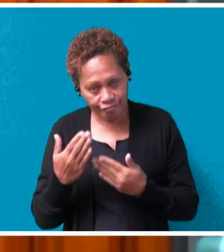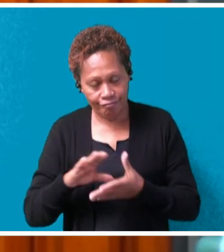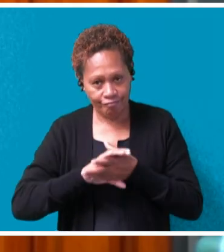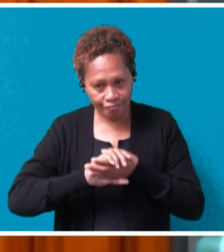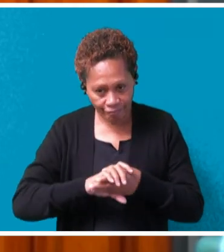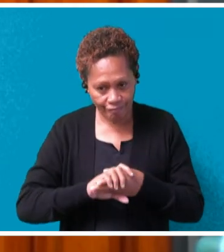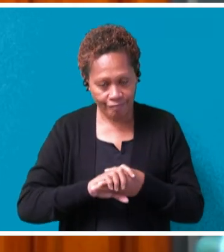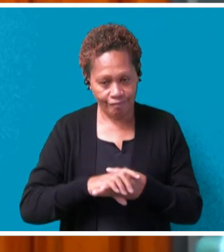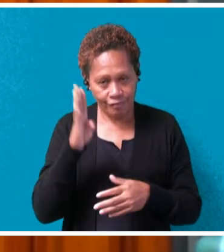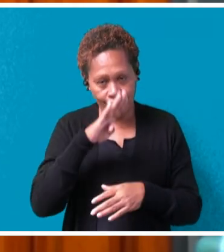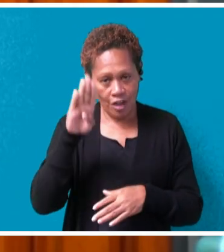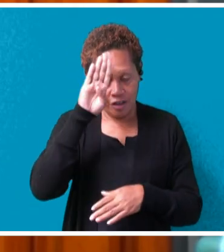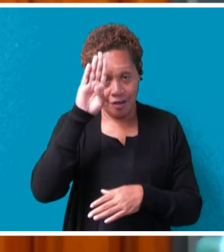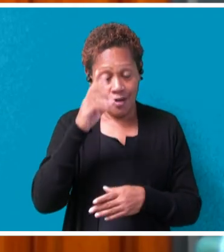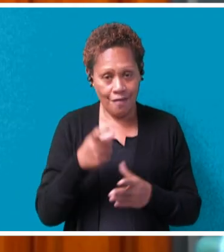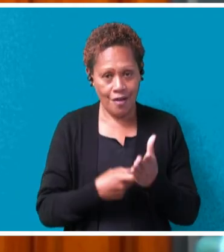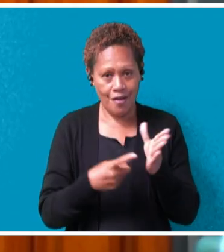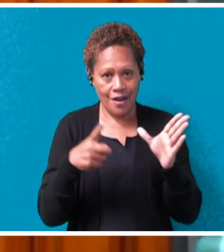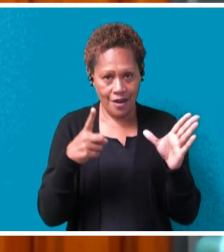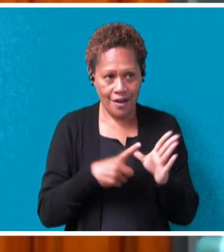of Ra, to